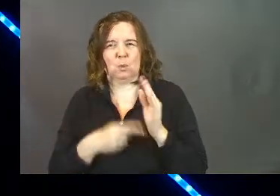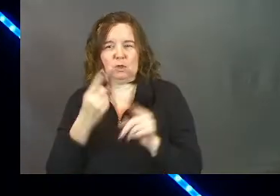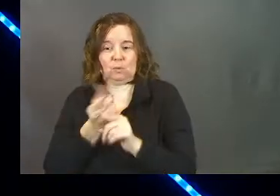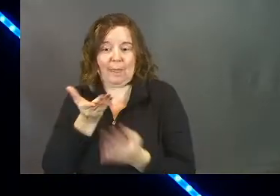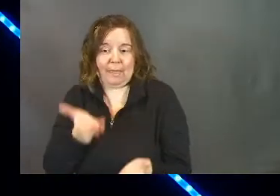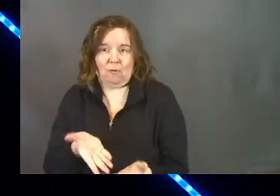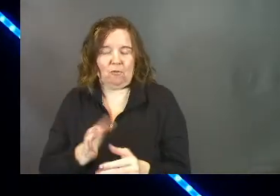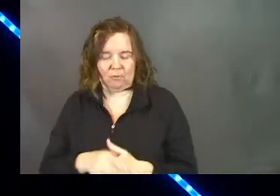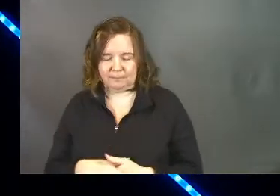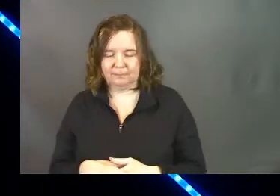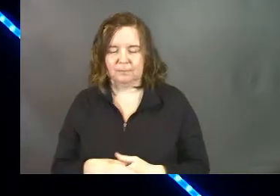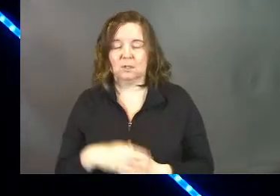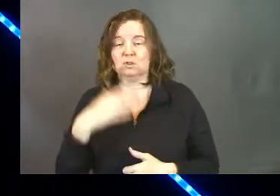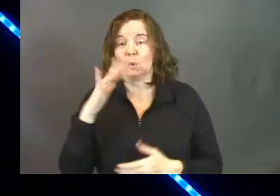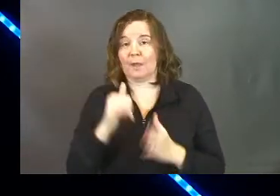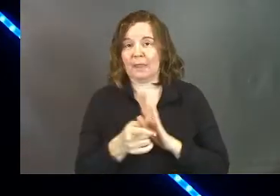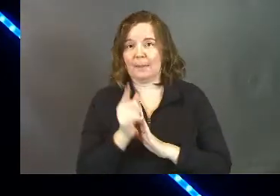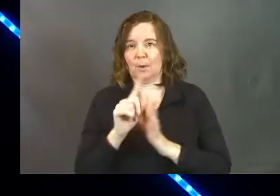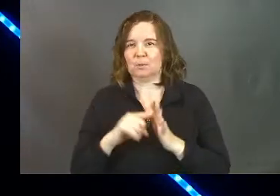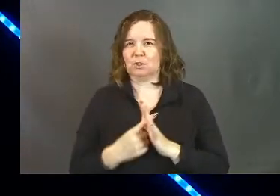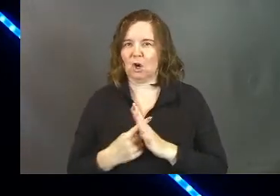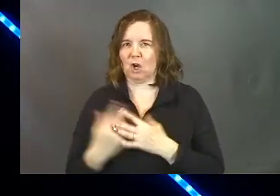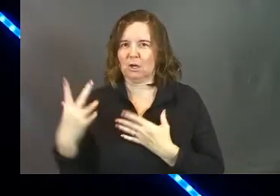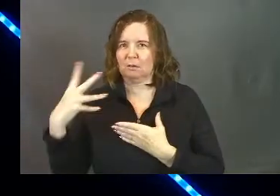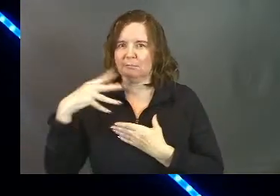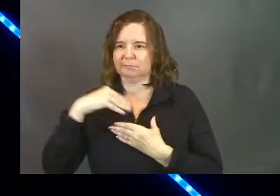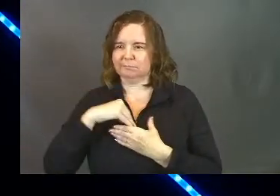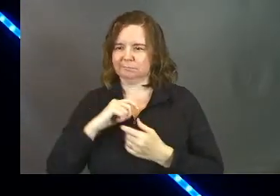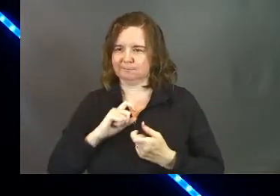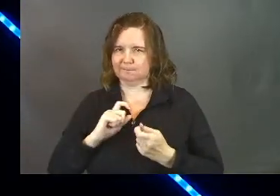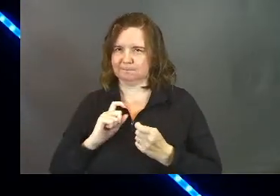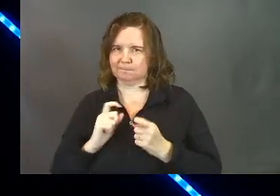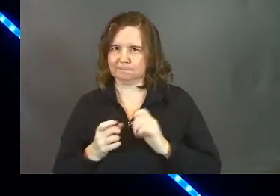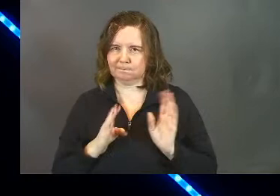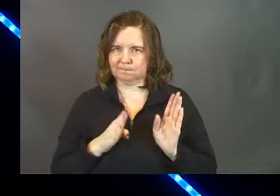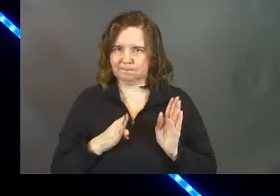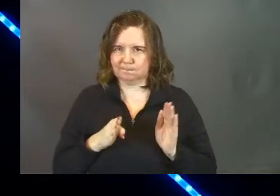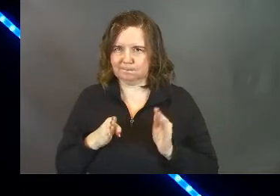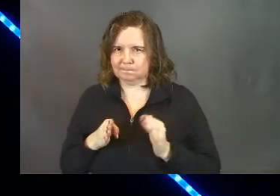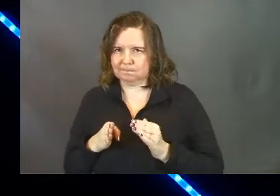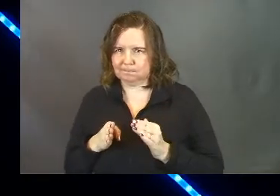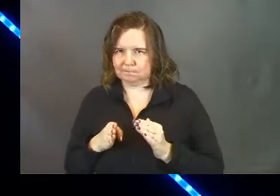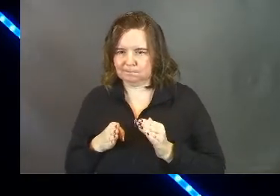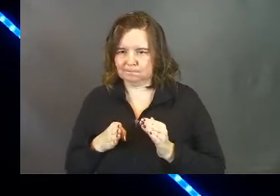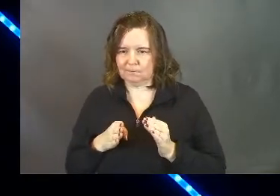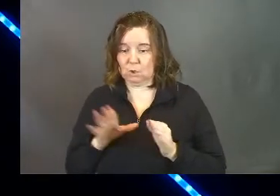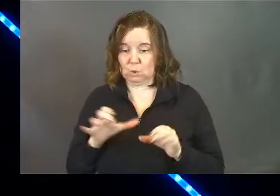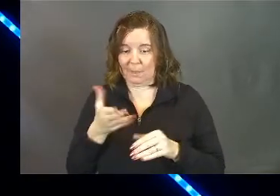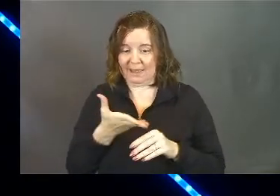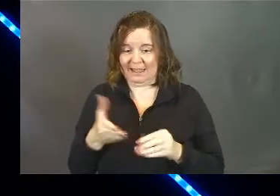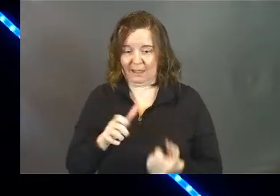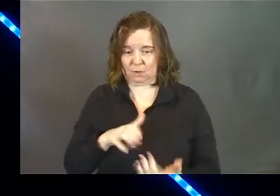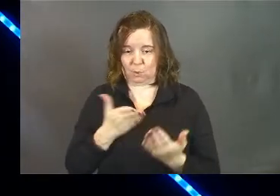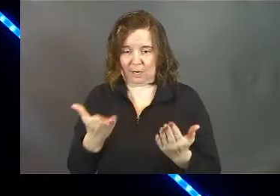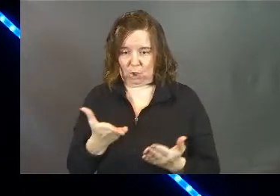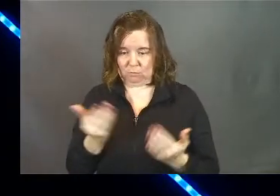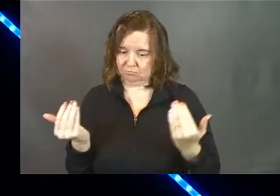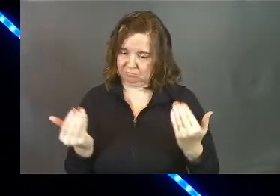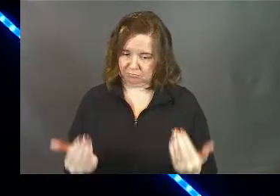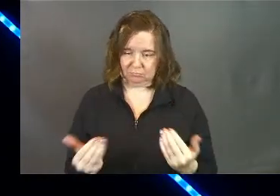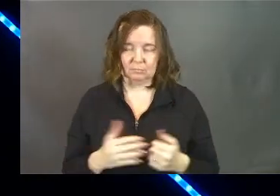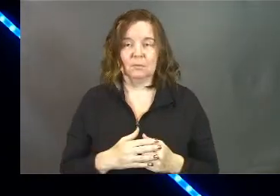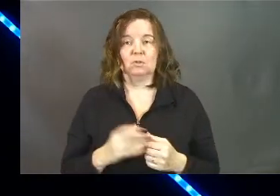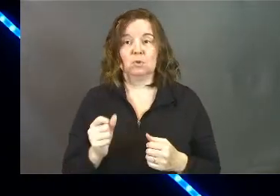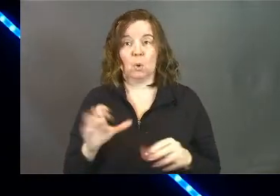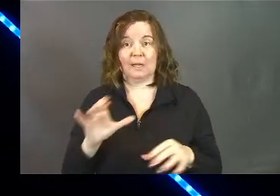right there. So God, in that moment, sort of narrowed the focus of my life. You do this thing that's right here.